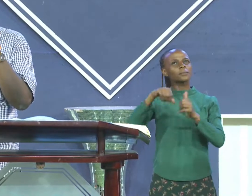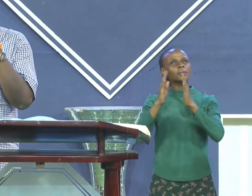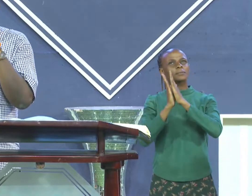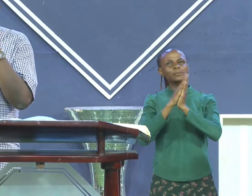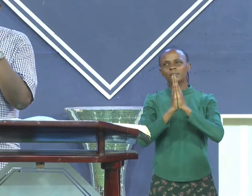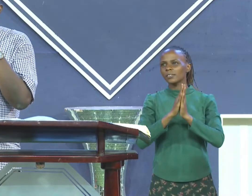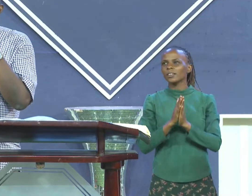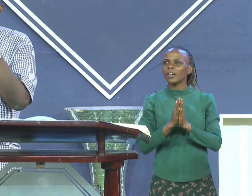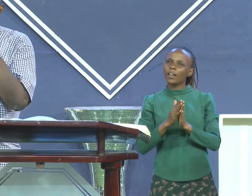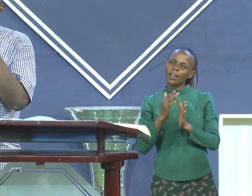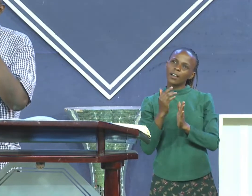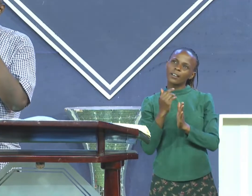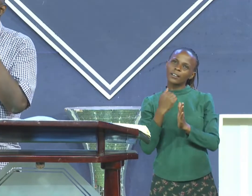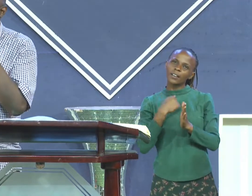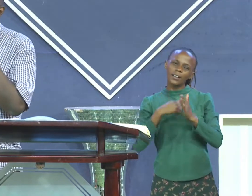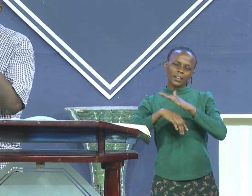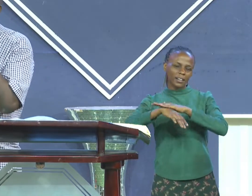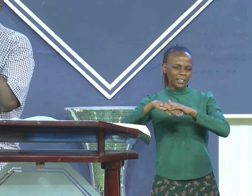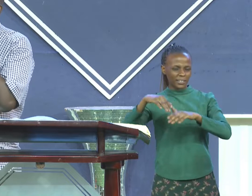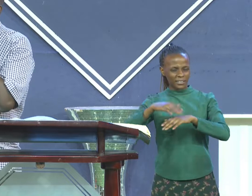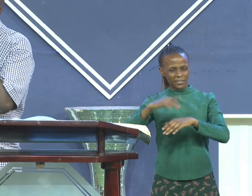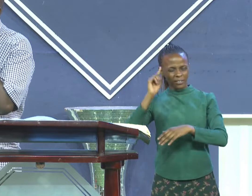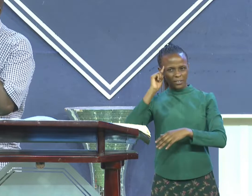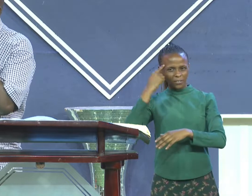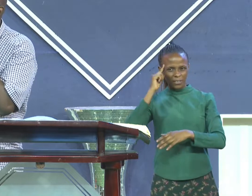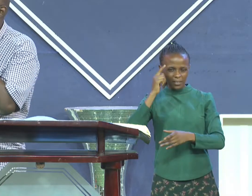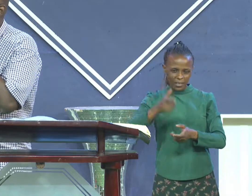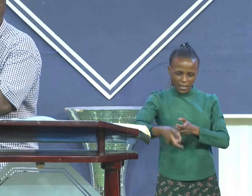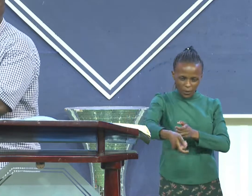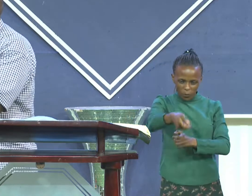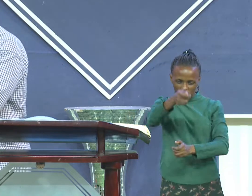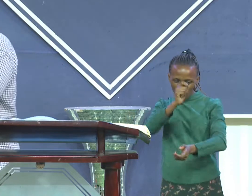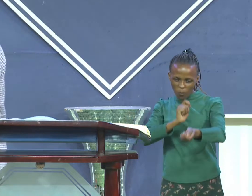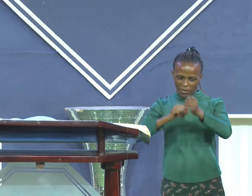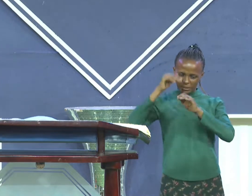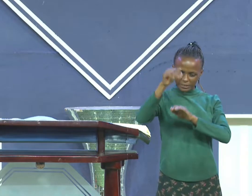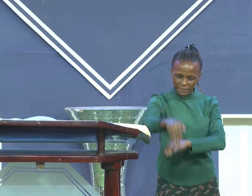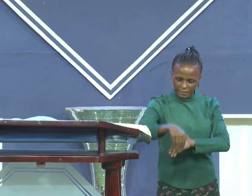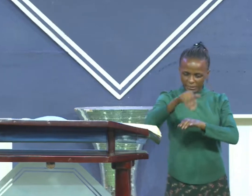don't think that well was just dark. It must have been